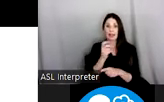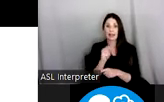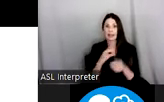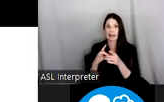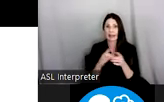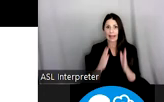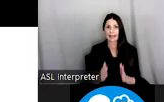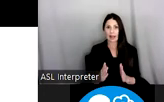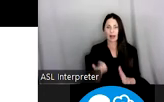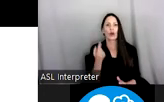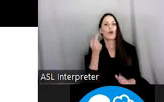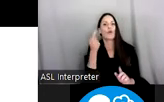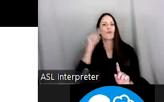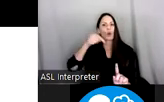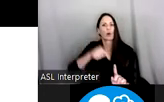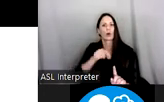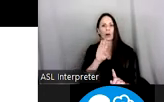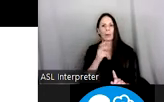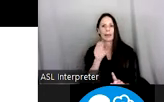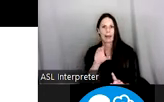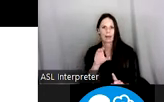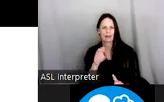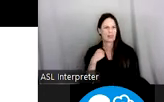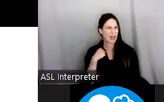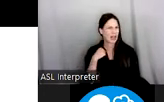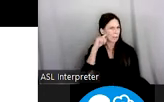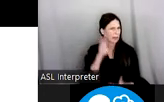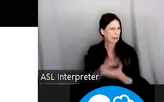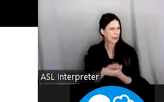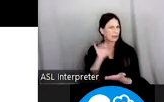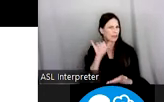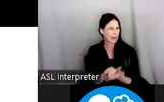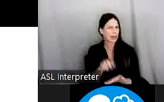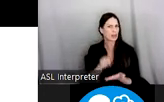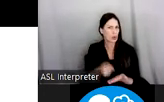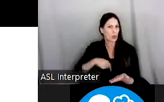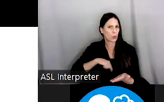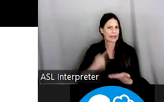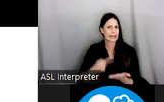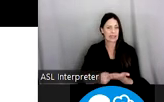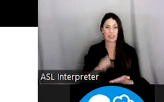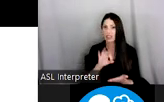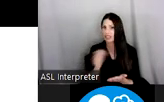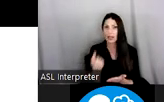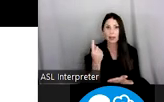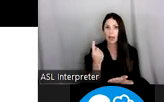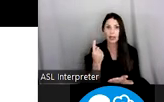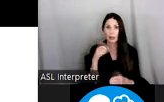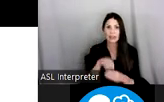I believe is what we discussed. If anybody else was in that meeting and can chime in